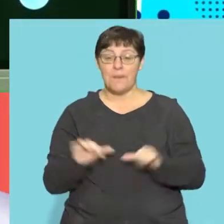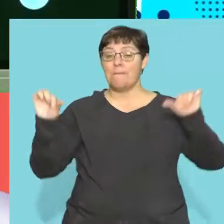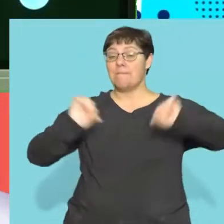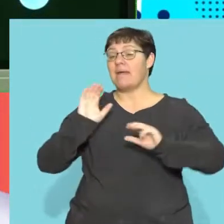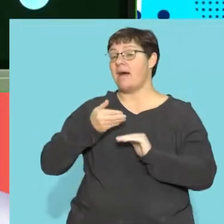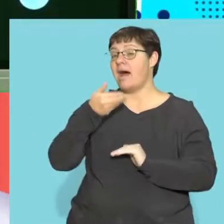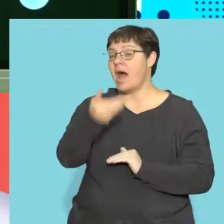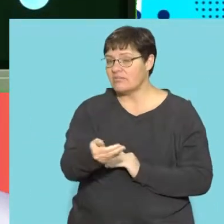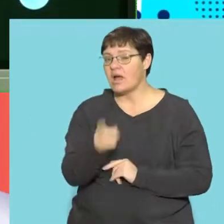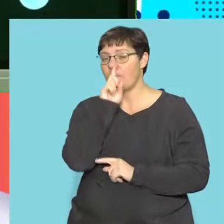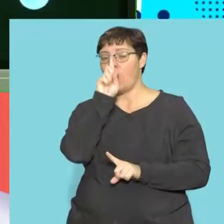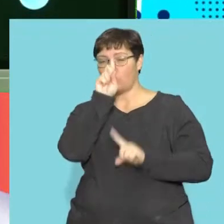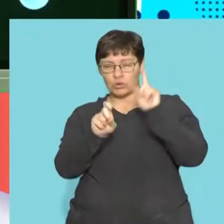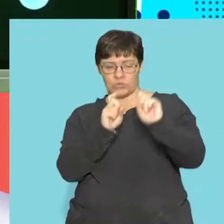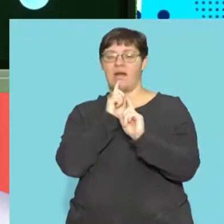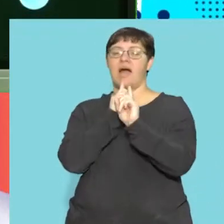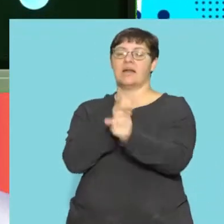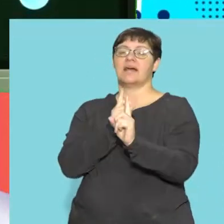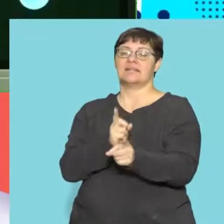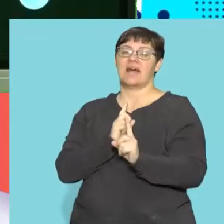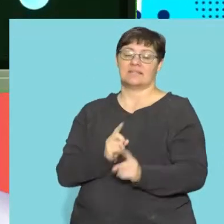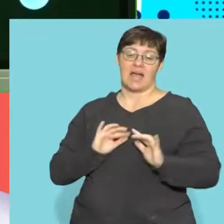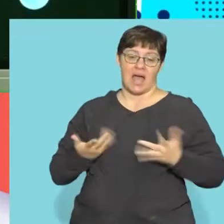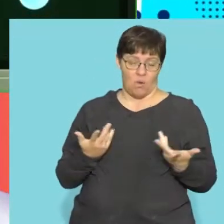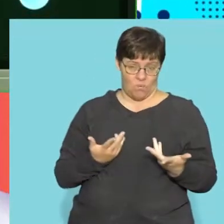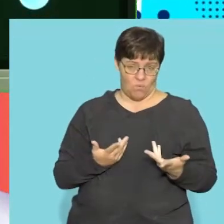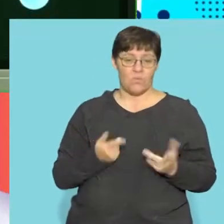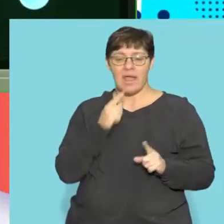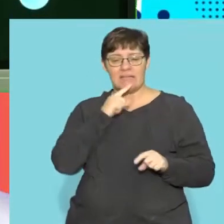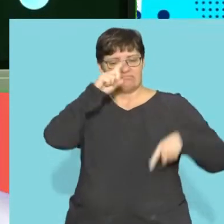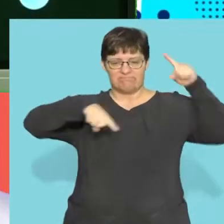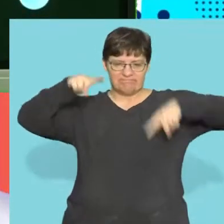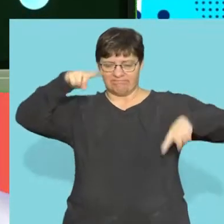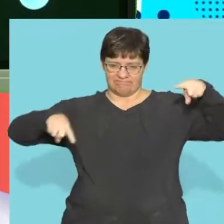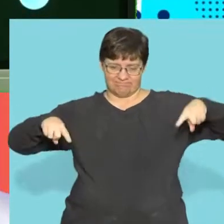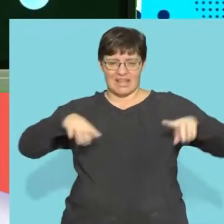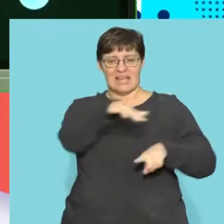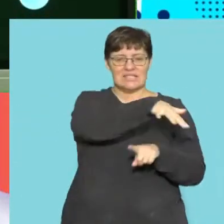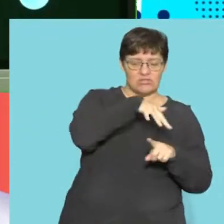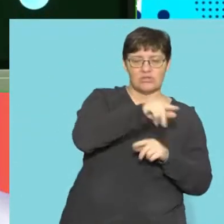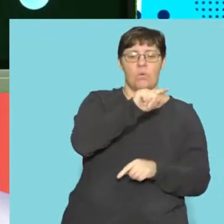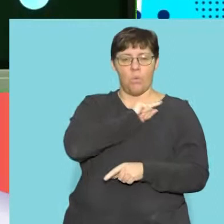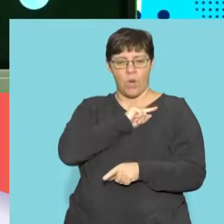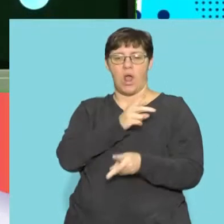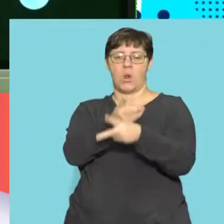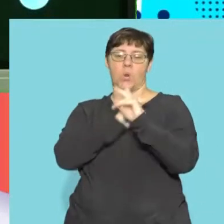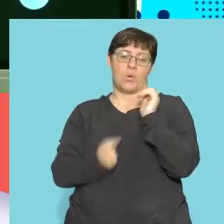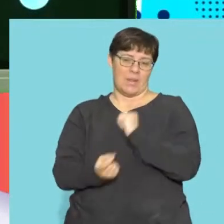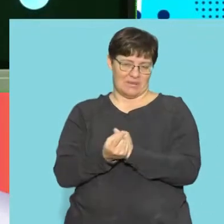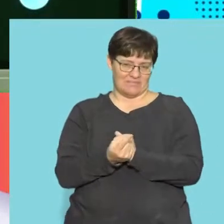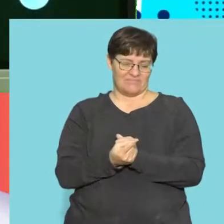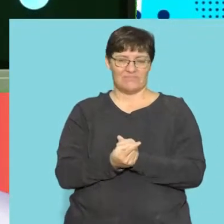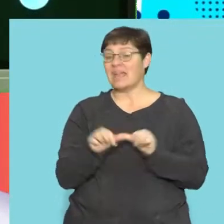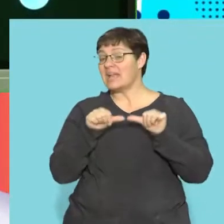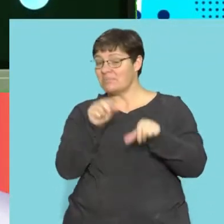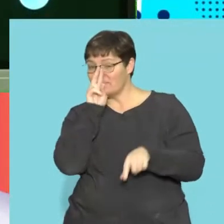look at actual questions that involve taking out a loan and different scenarios of why people really take out loans.